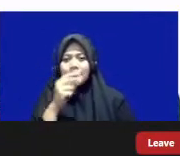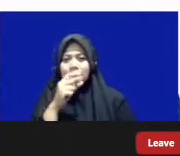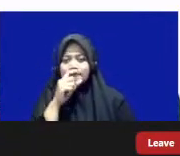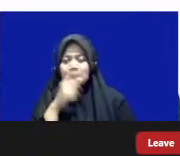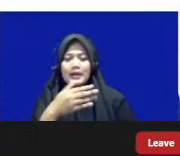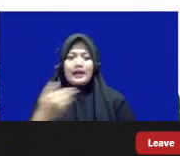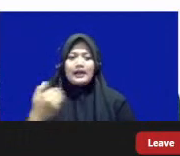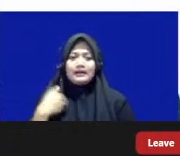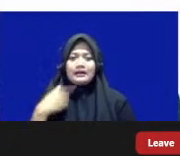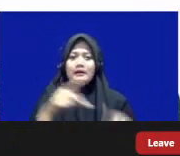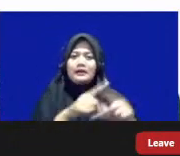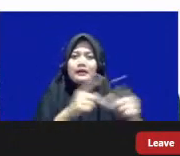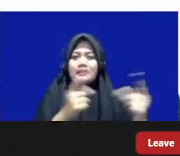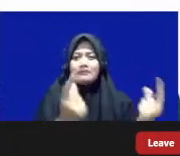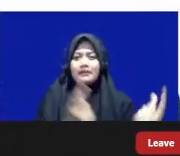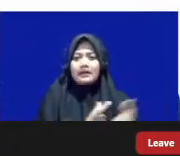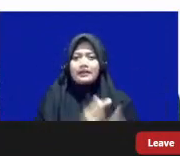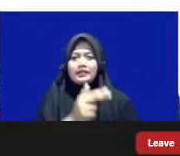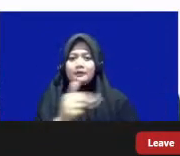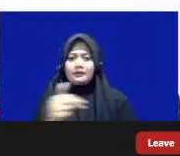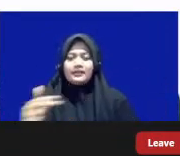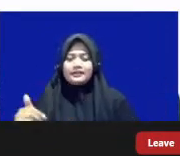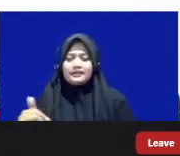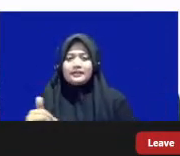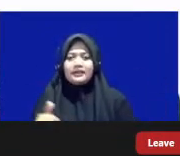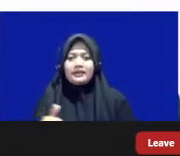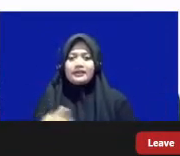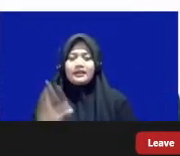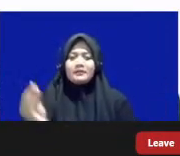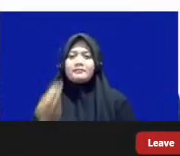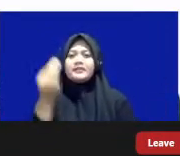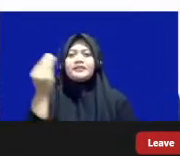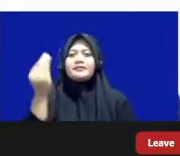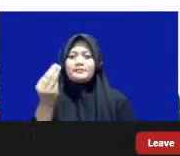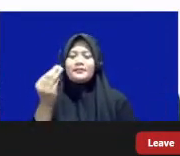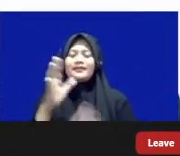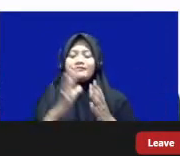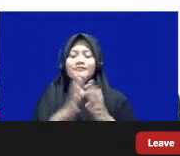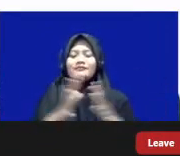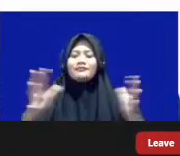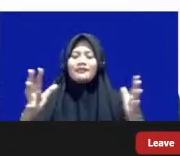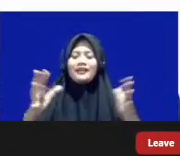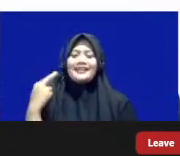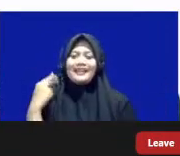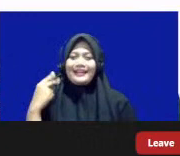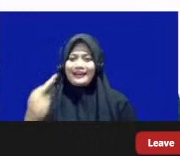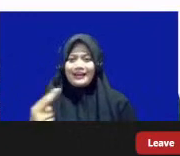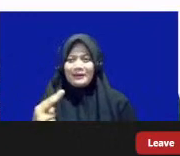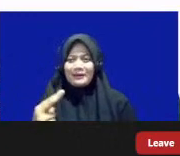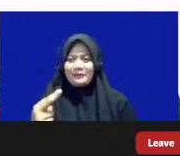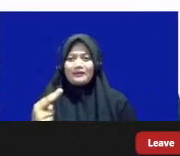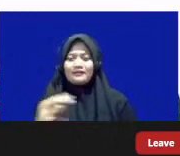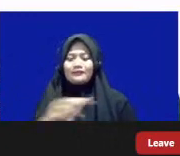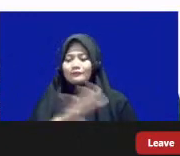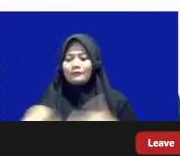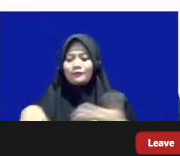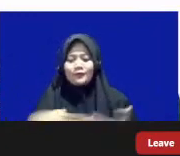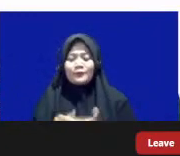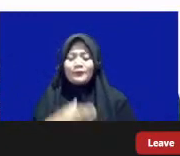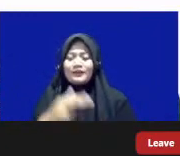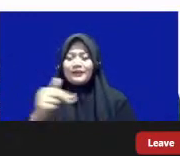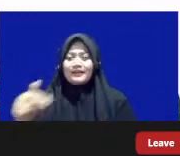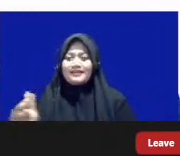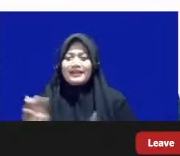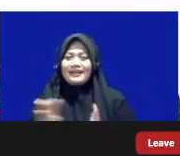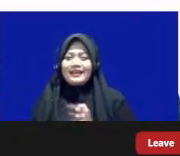well as commanding more than 39,000 volunteers across Indonesia, who works with community to support on risk reduction,